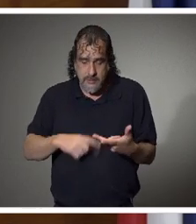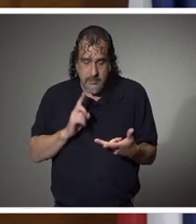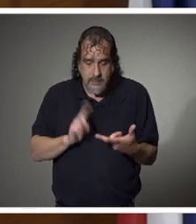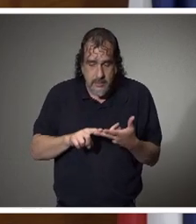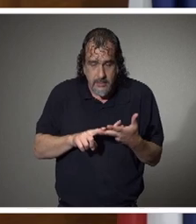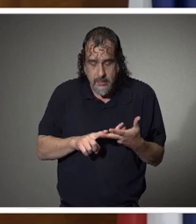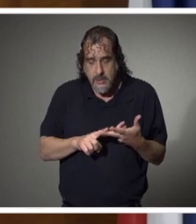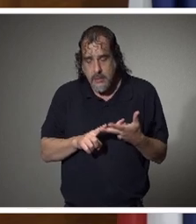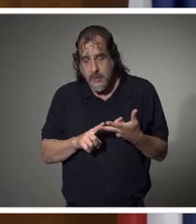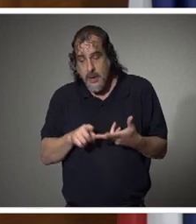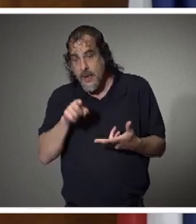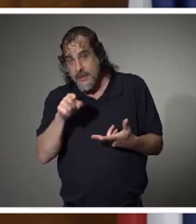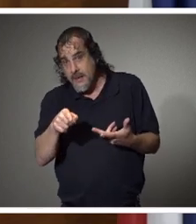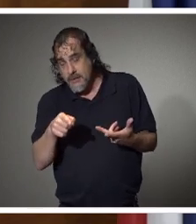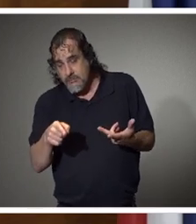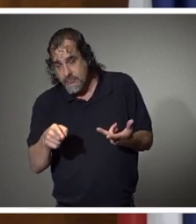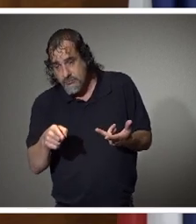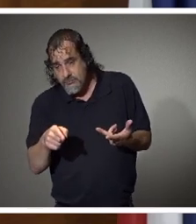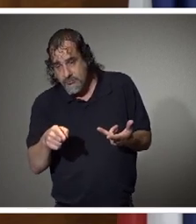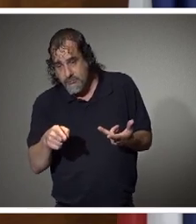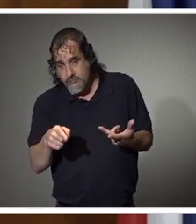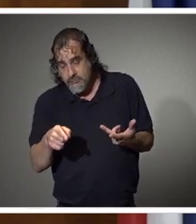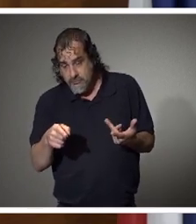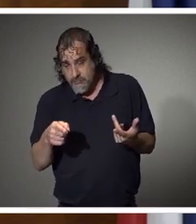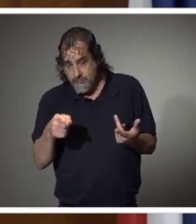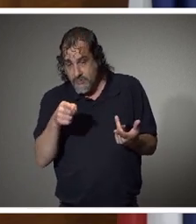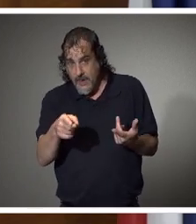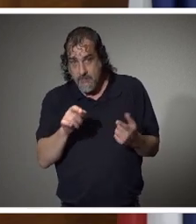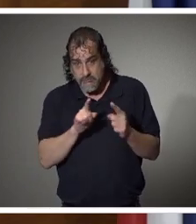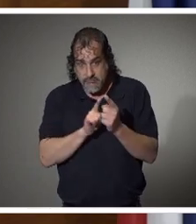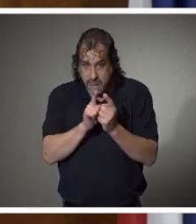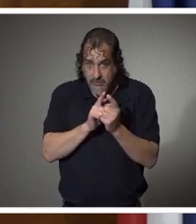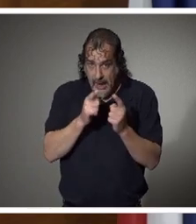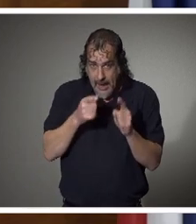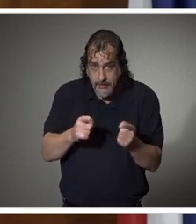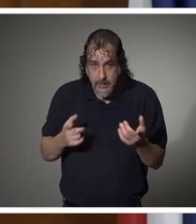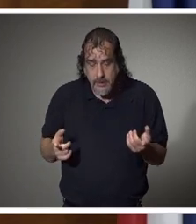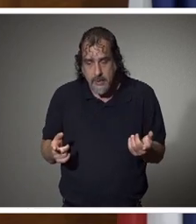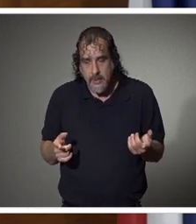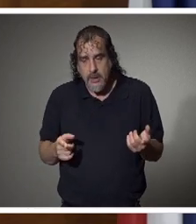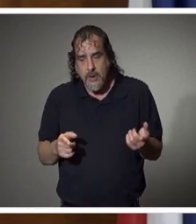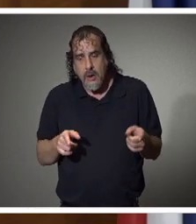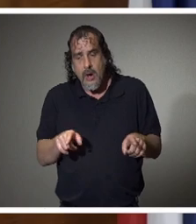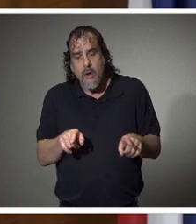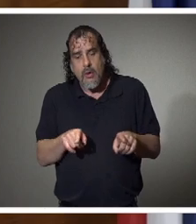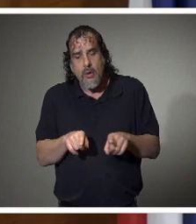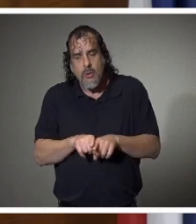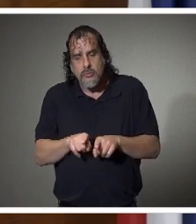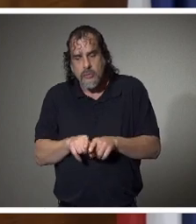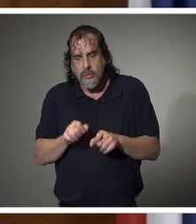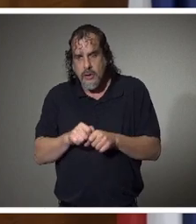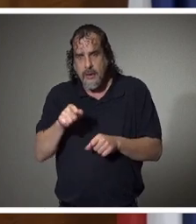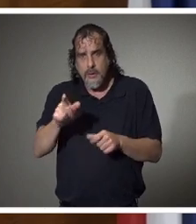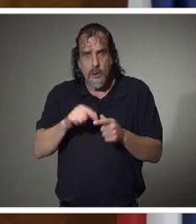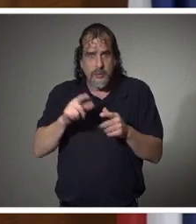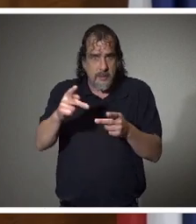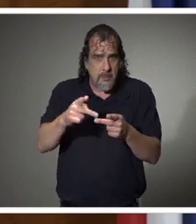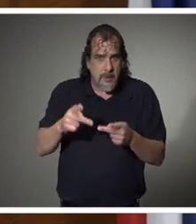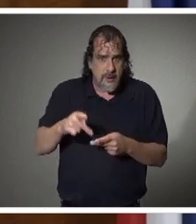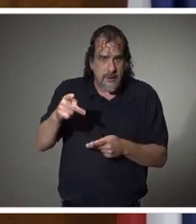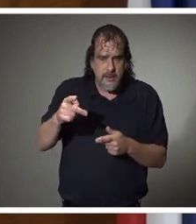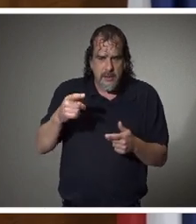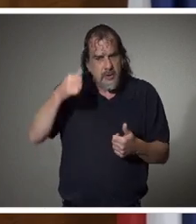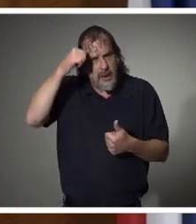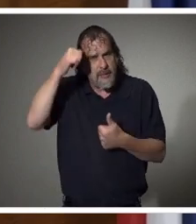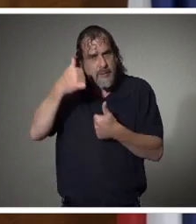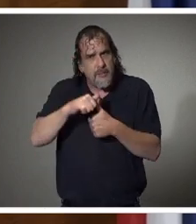not only are they in a position in which that is the case, you also, in these facilities, and remember some of